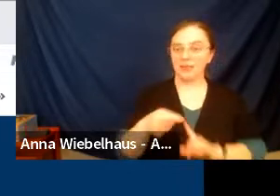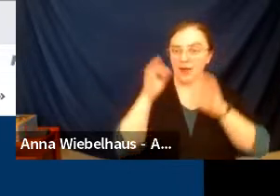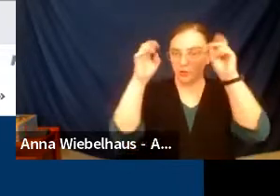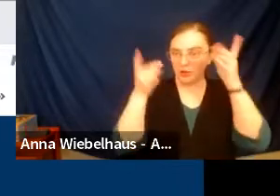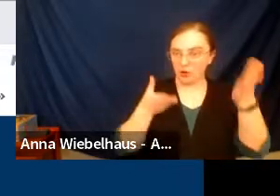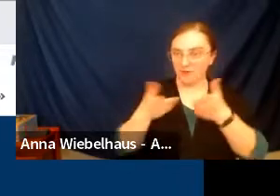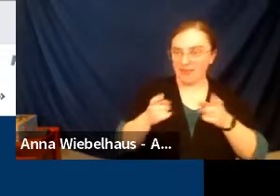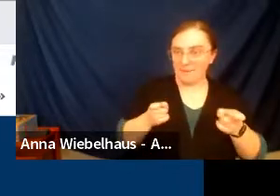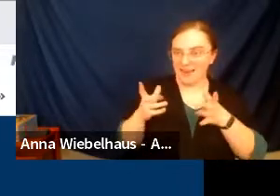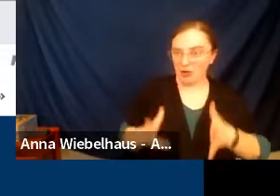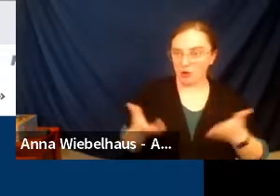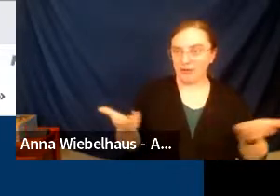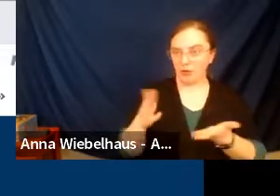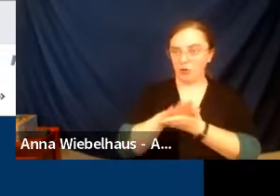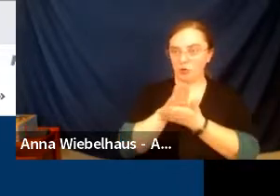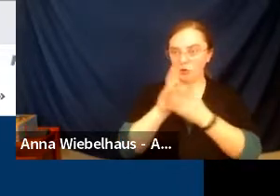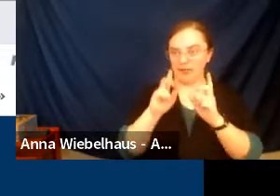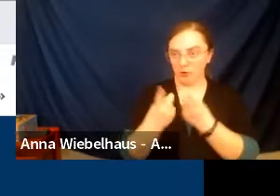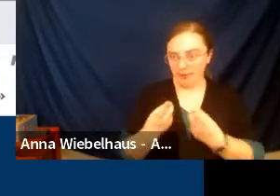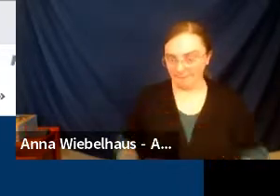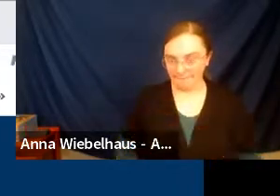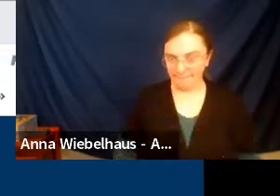District.